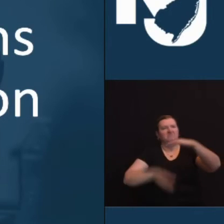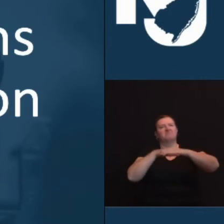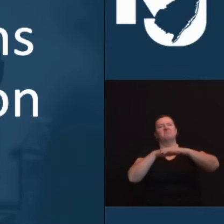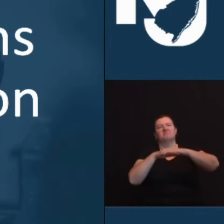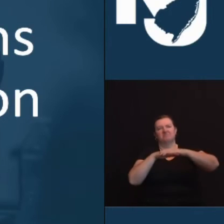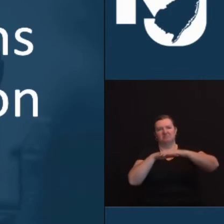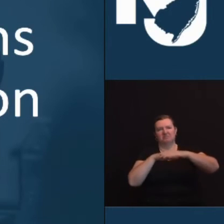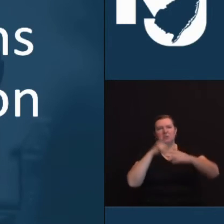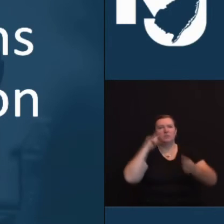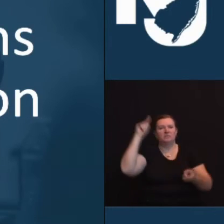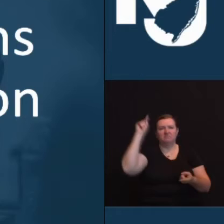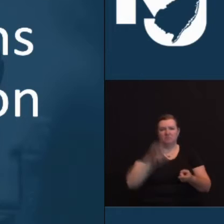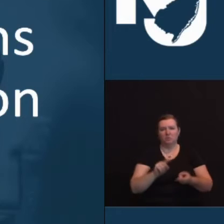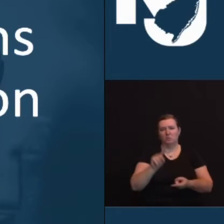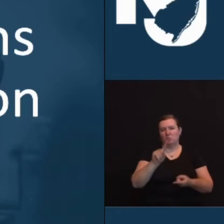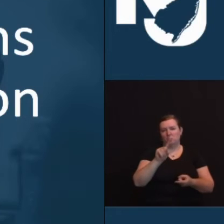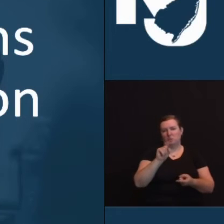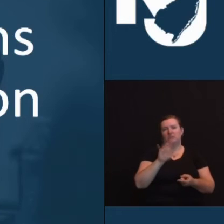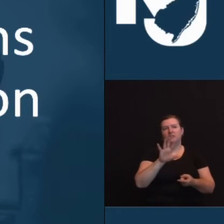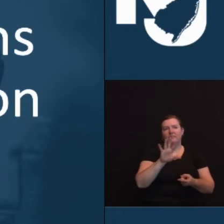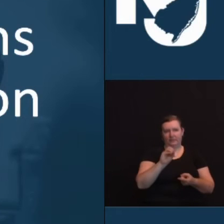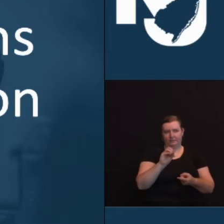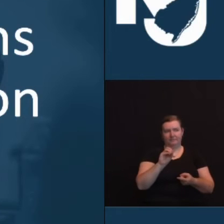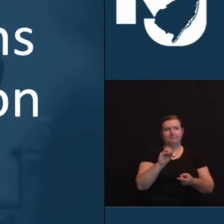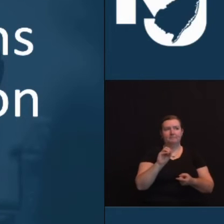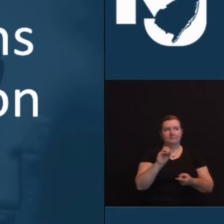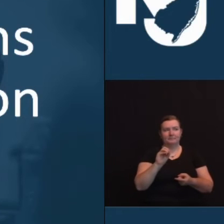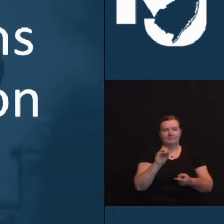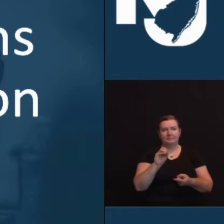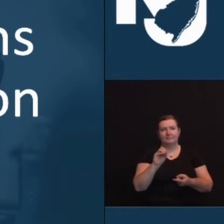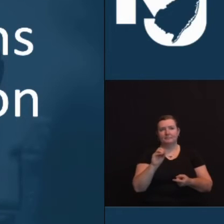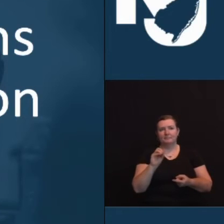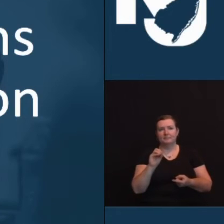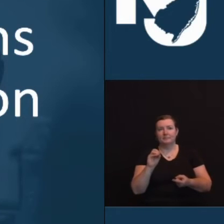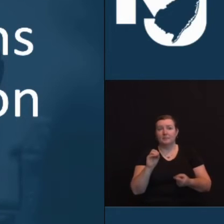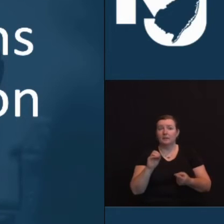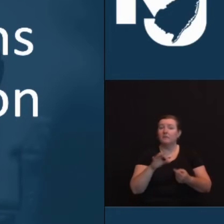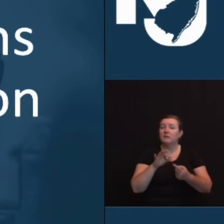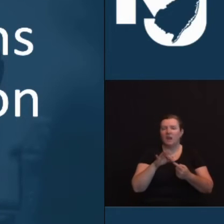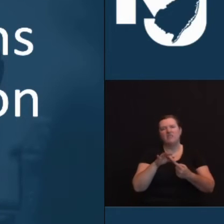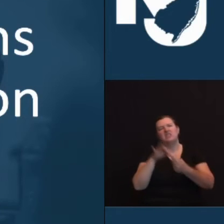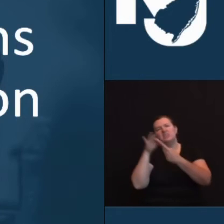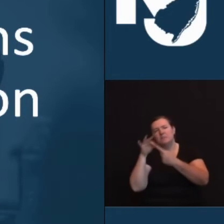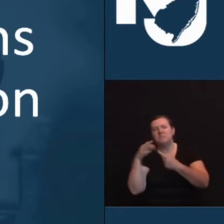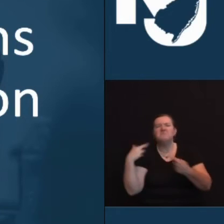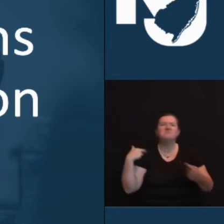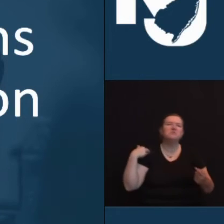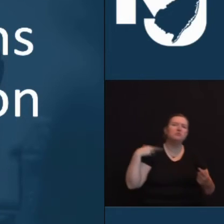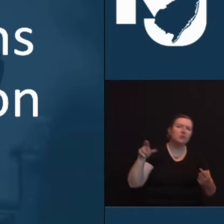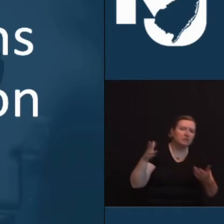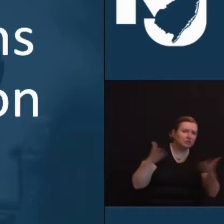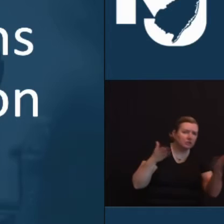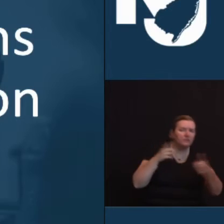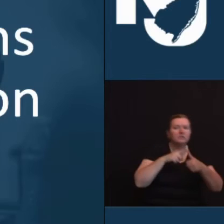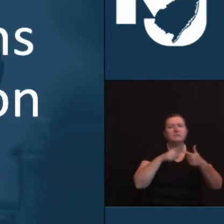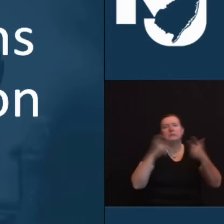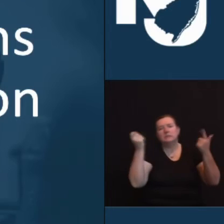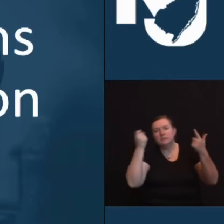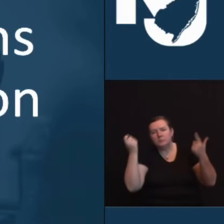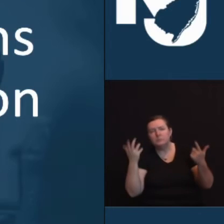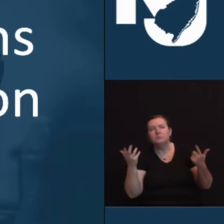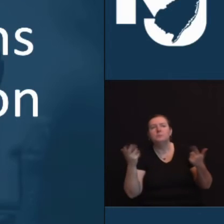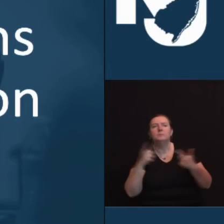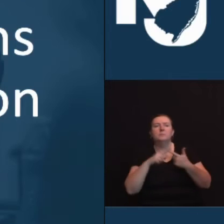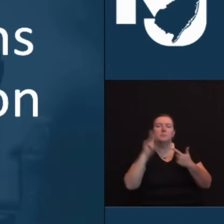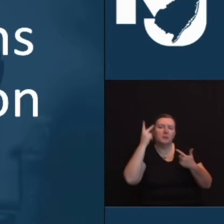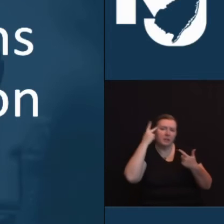down to 150. Again, with the exceptions for religious services or celebrations, political activities, wedding